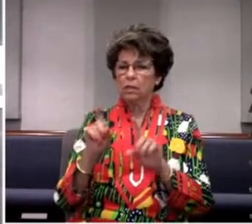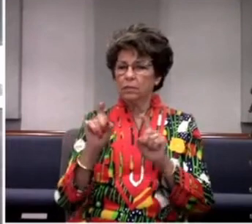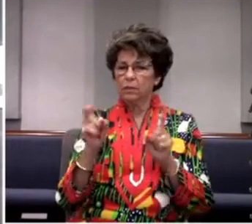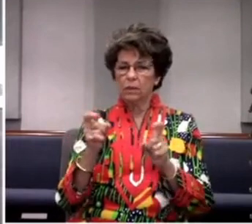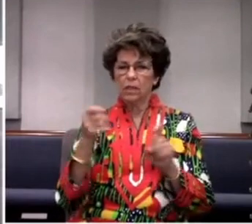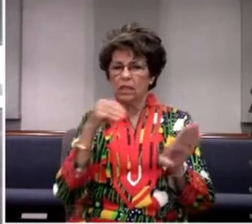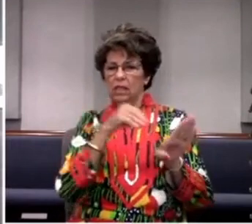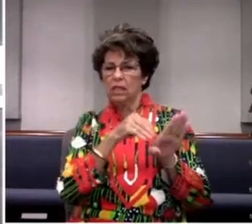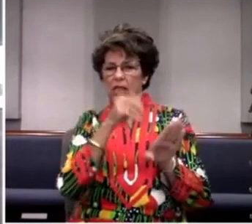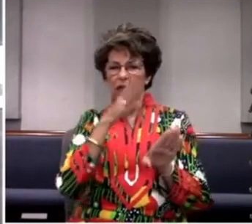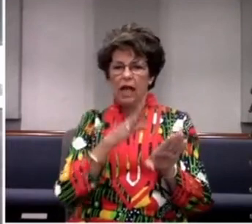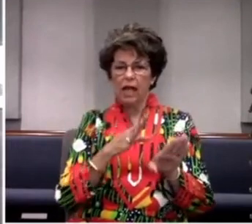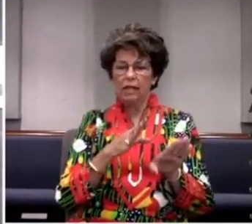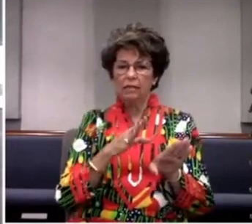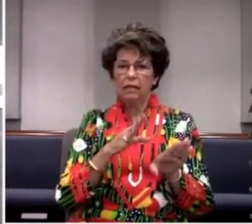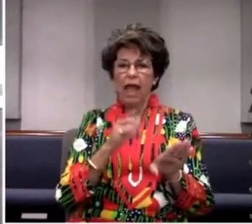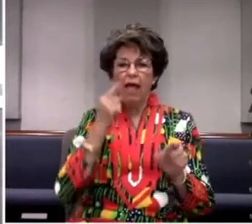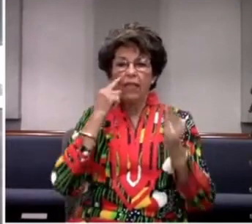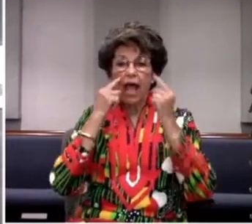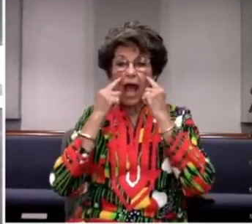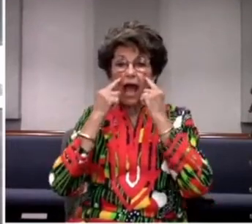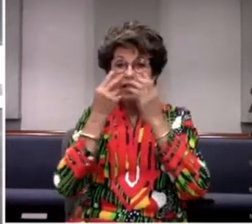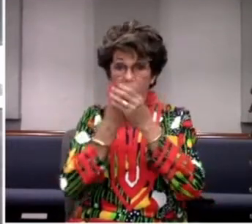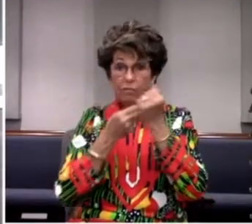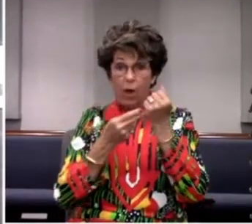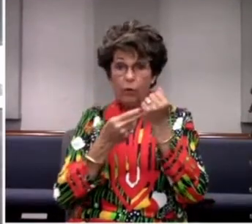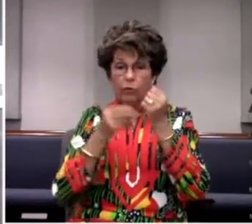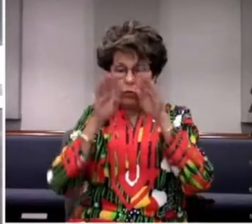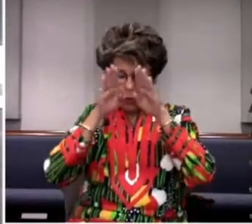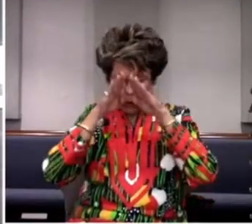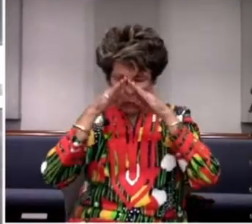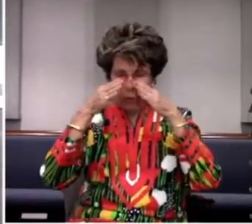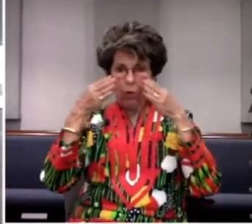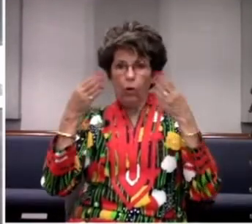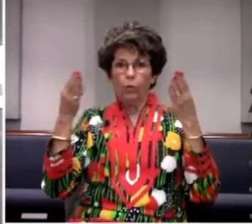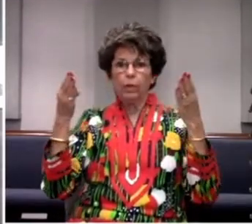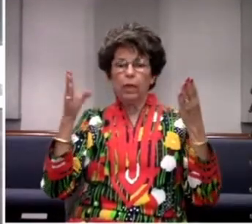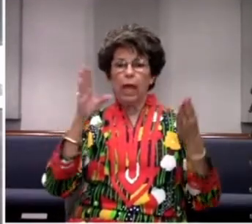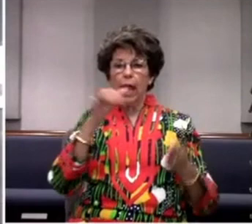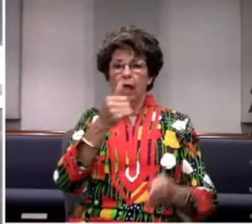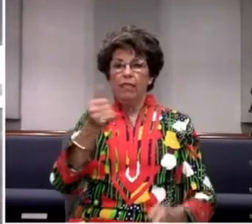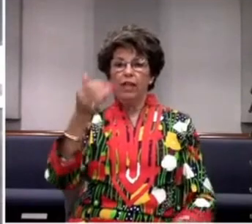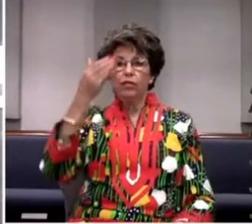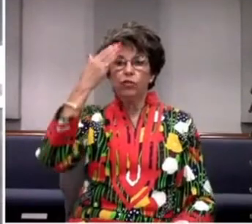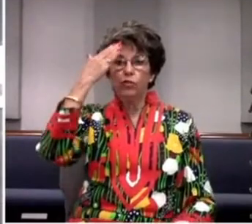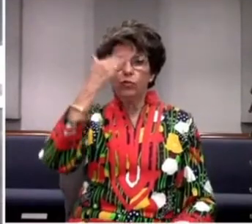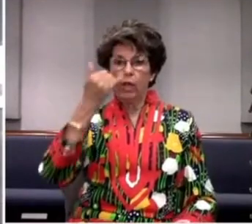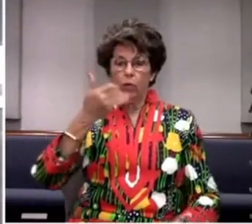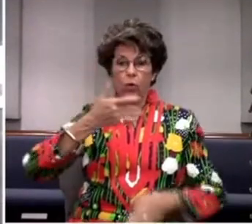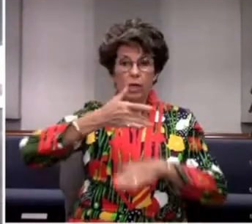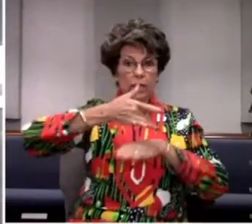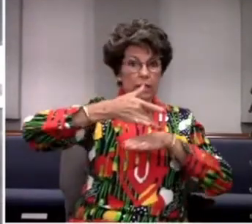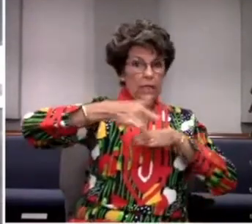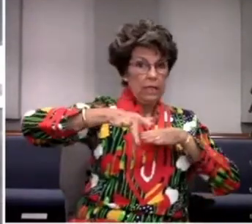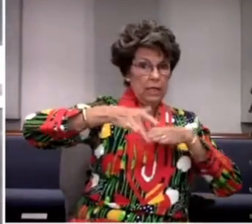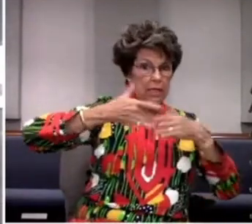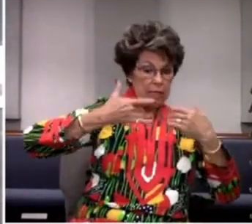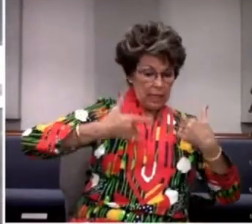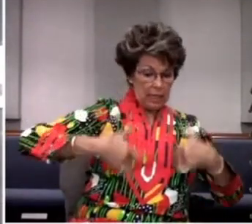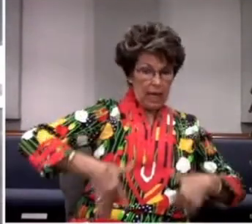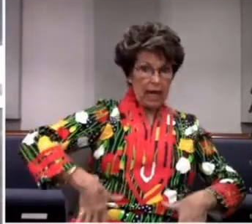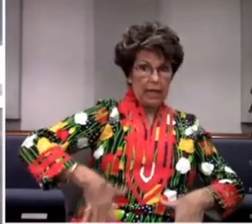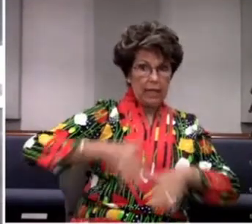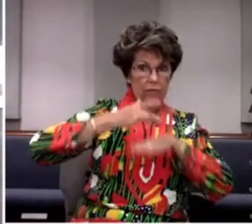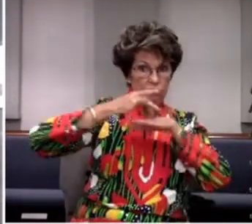both were opened, and they knew that they were naked. They